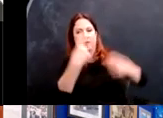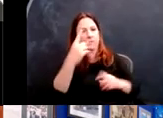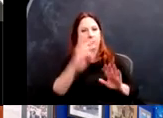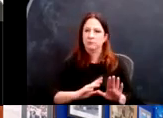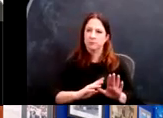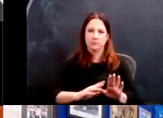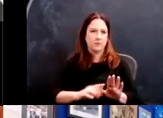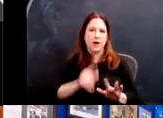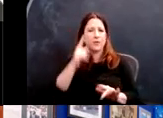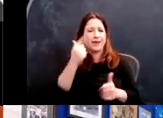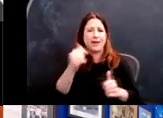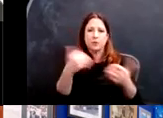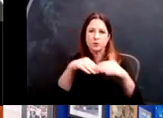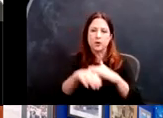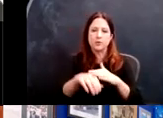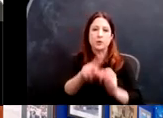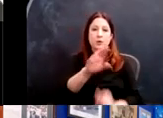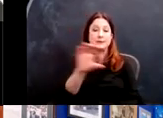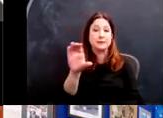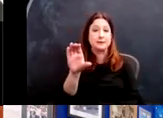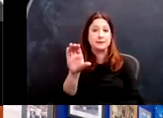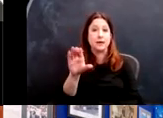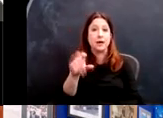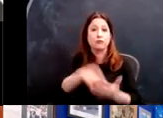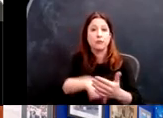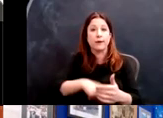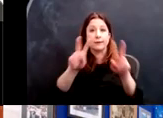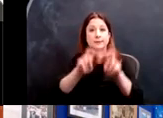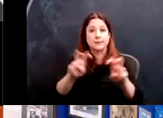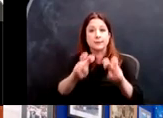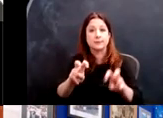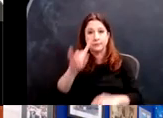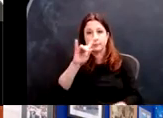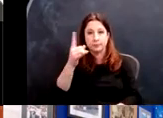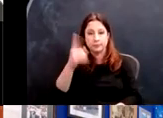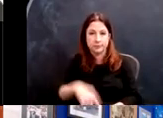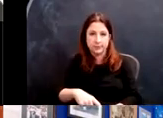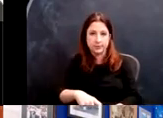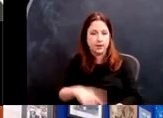come into a recovery community center and do an assessment or do a